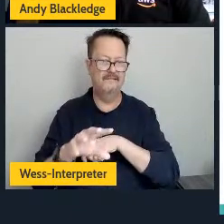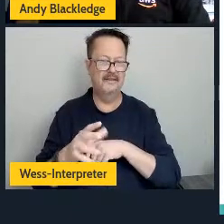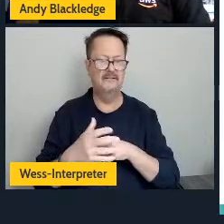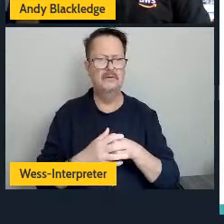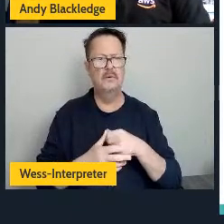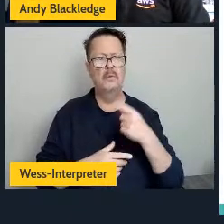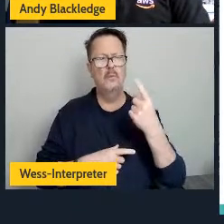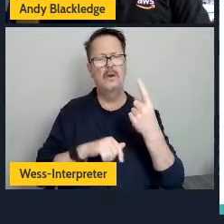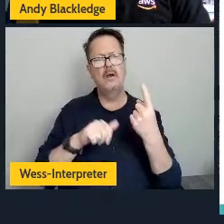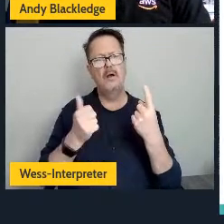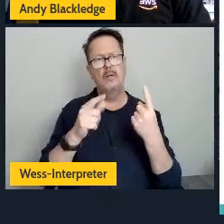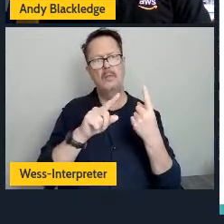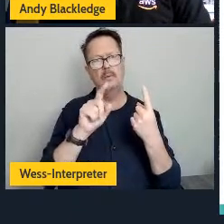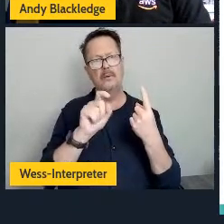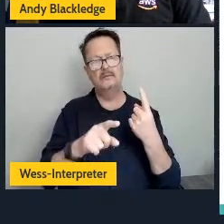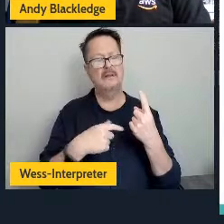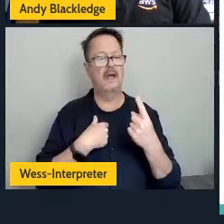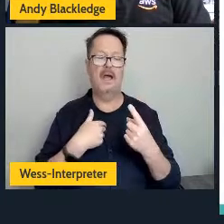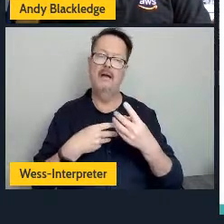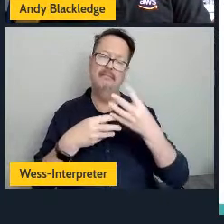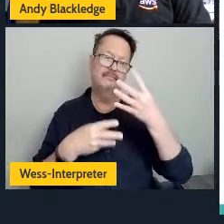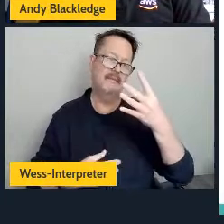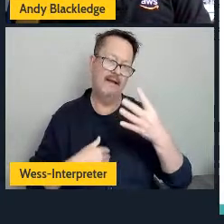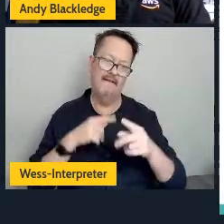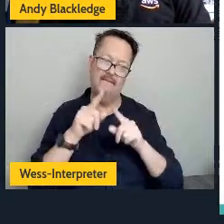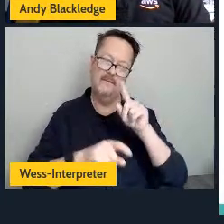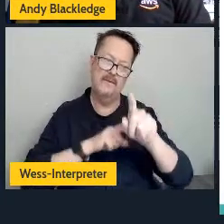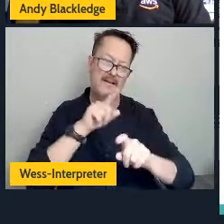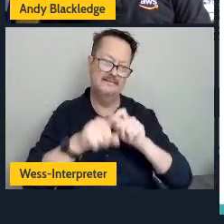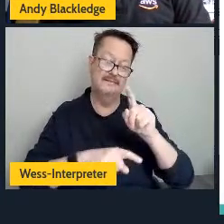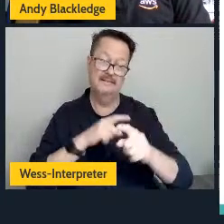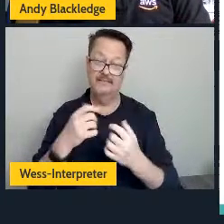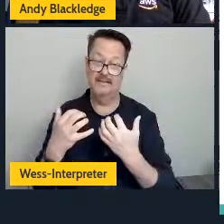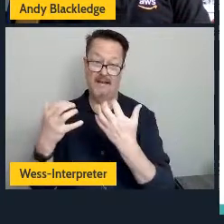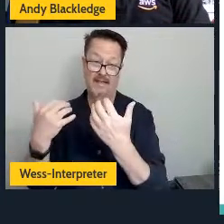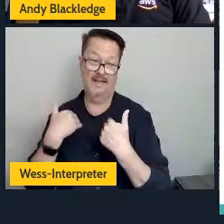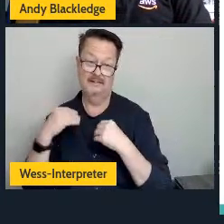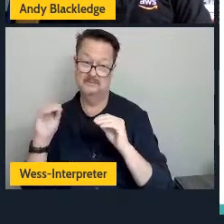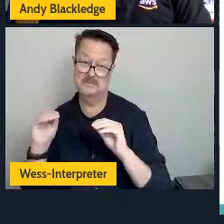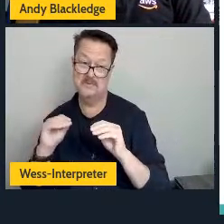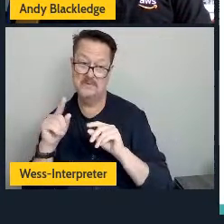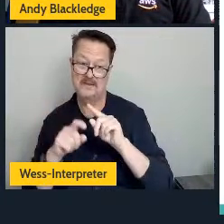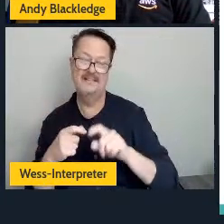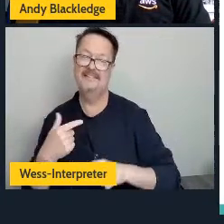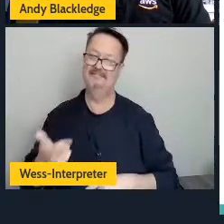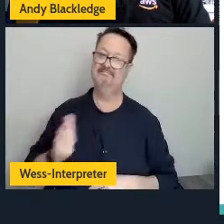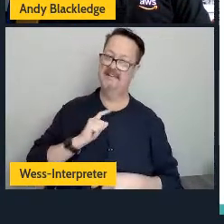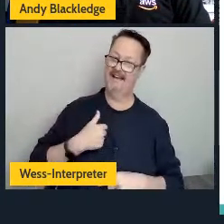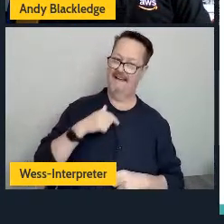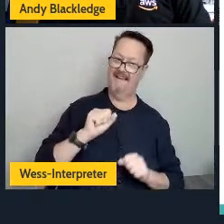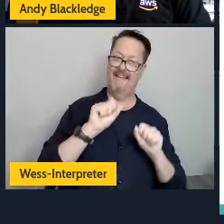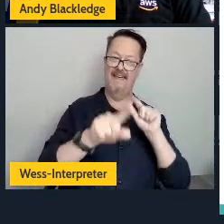and one other question. I'm full of questions always, and as the audience doesn't have questions, I get to ask them.